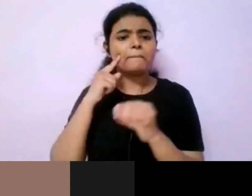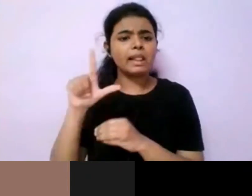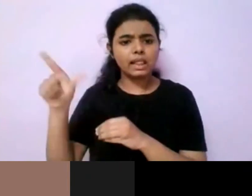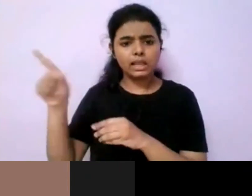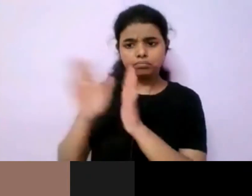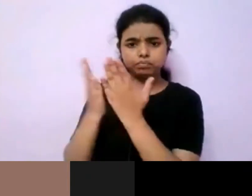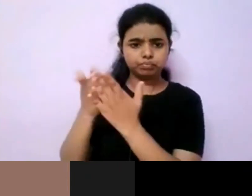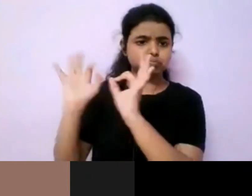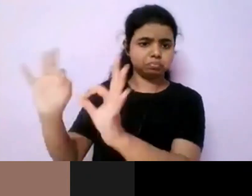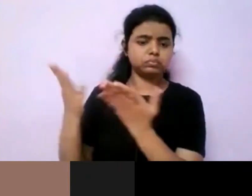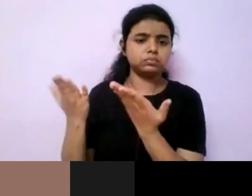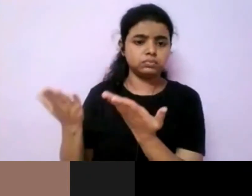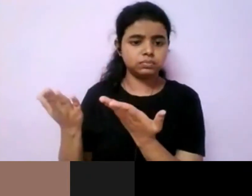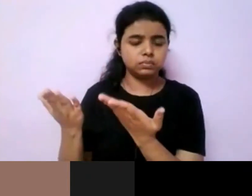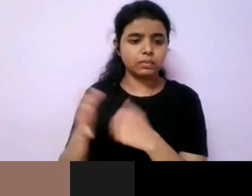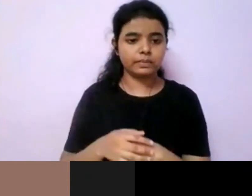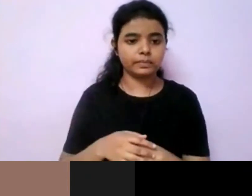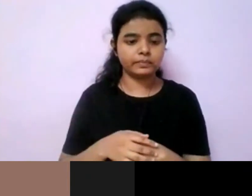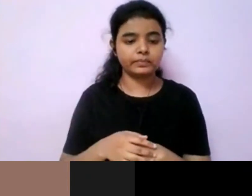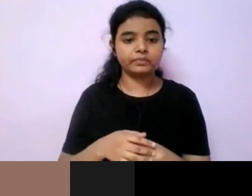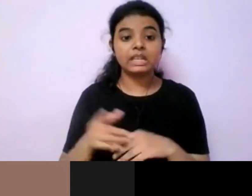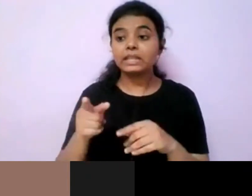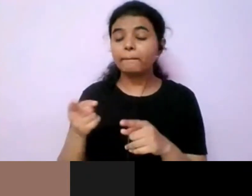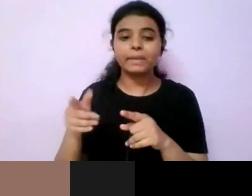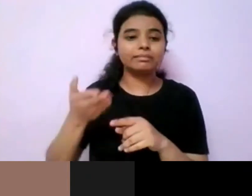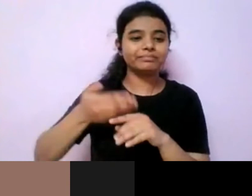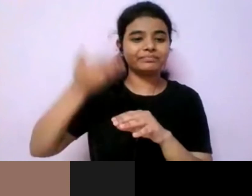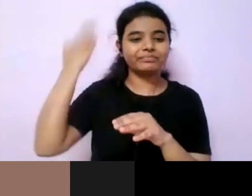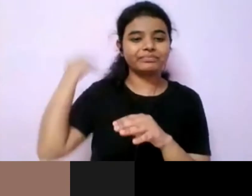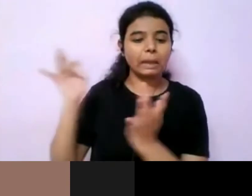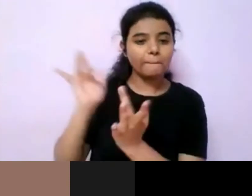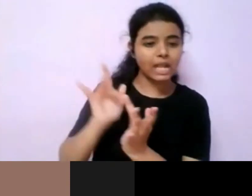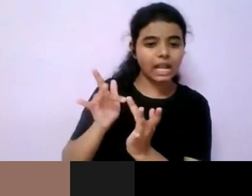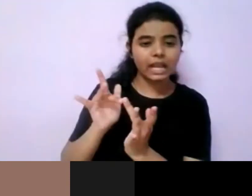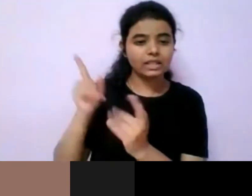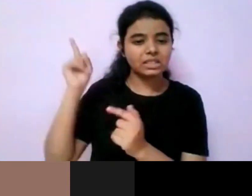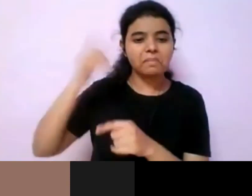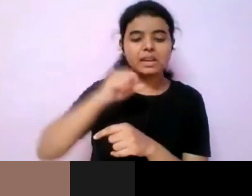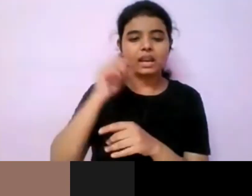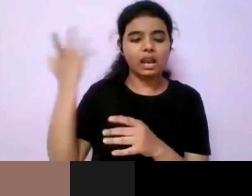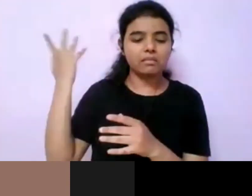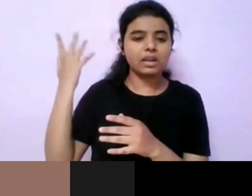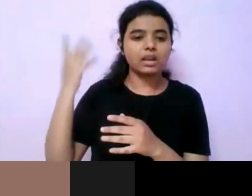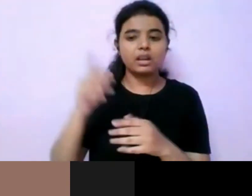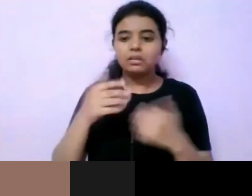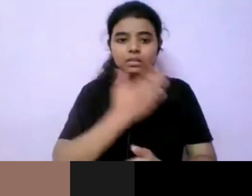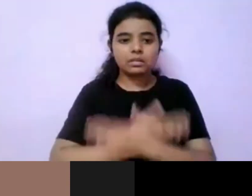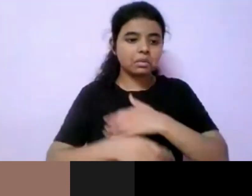essentially showed that in the early and middle ages, disabled people were both good to do harm to and good to do good